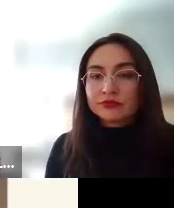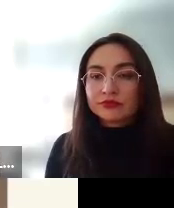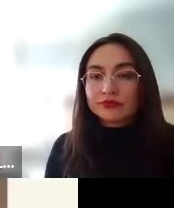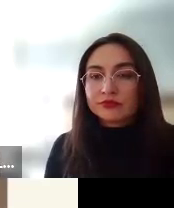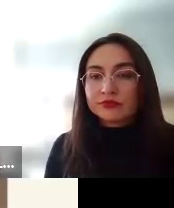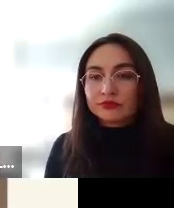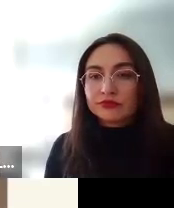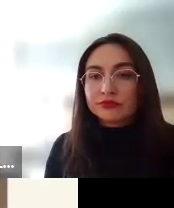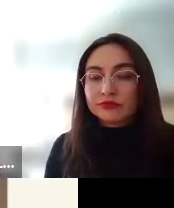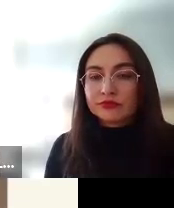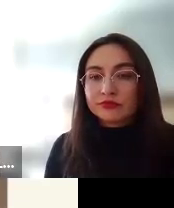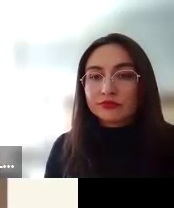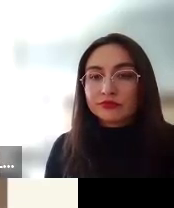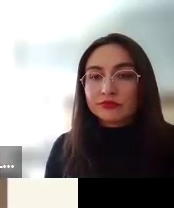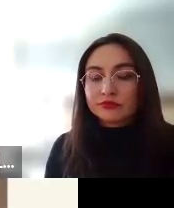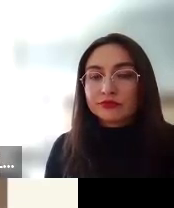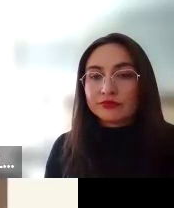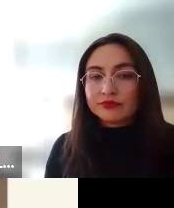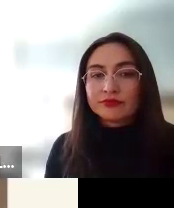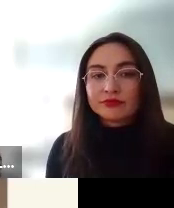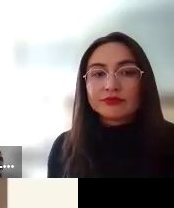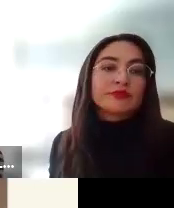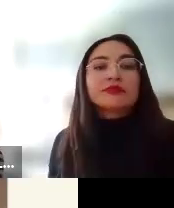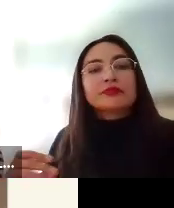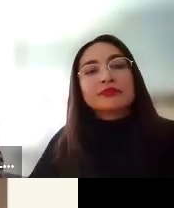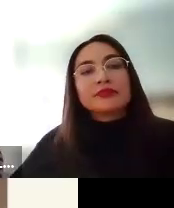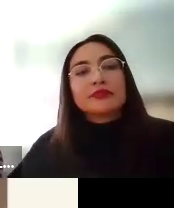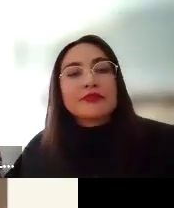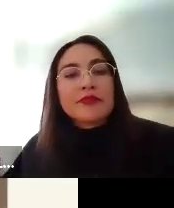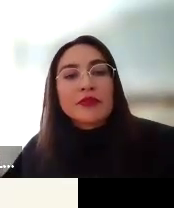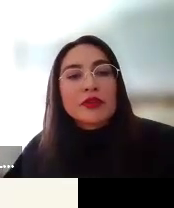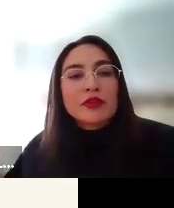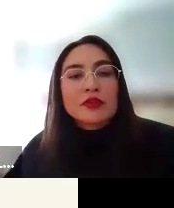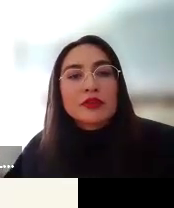resources along with their vision board creation.